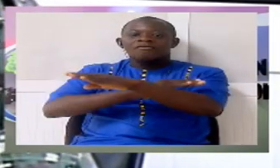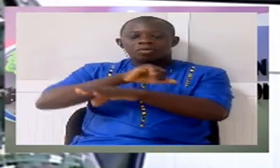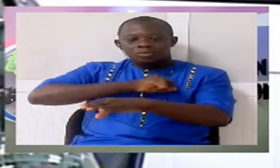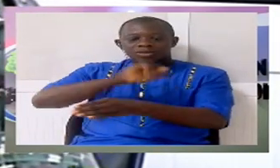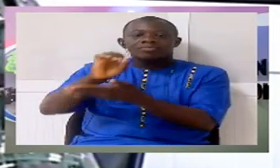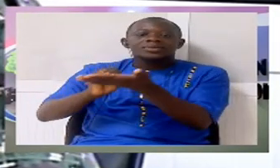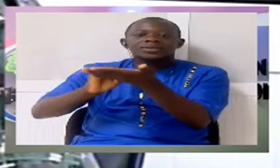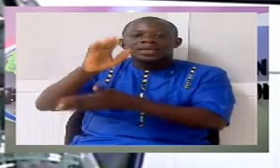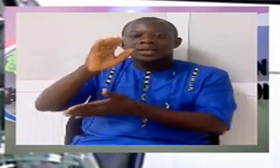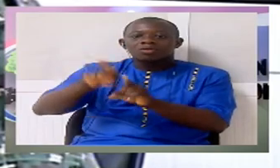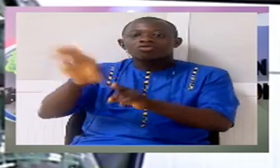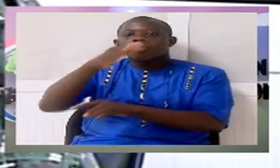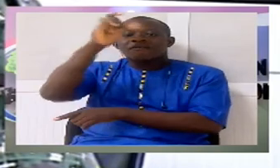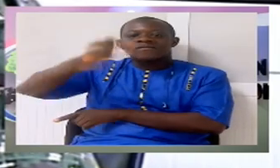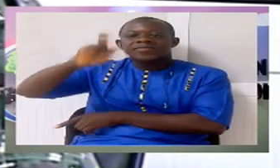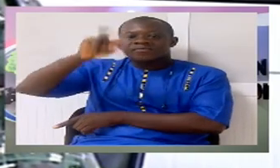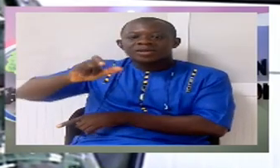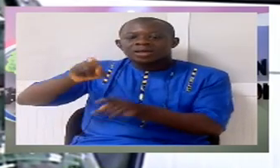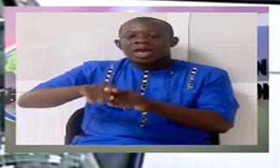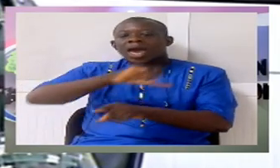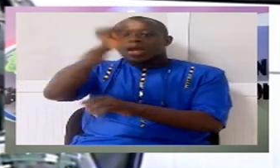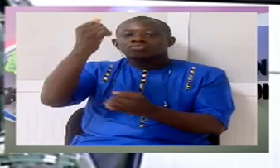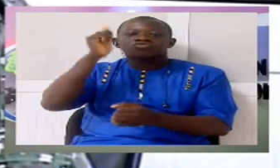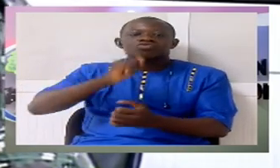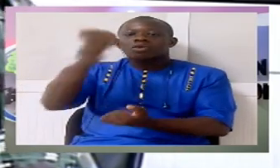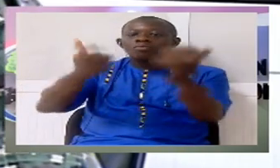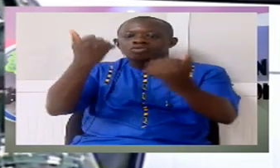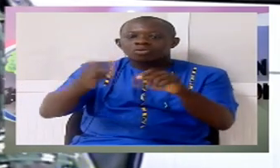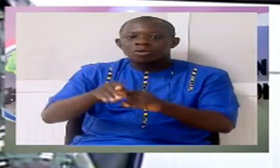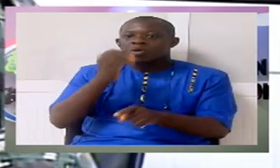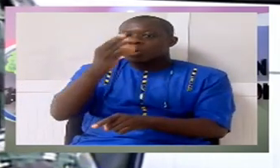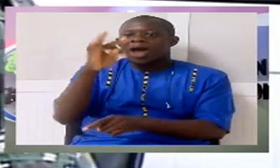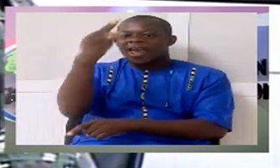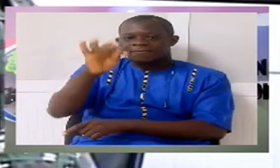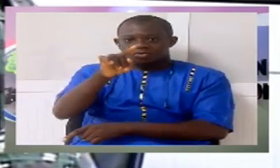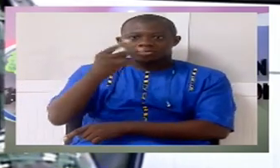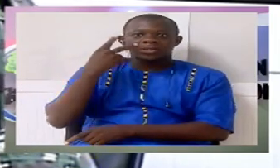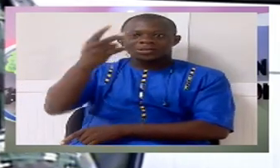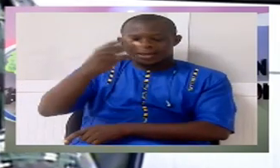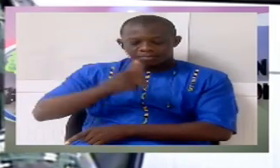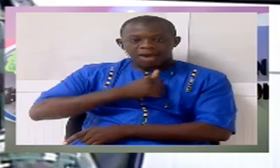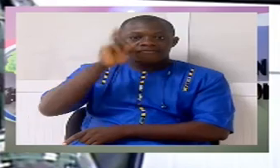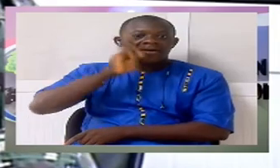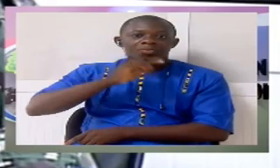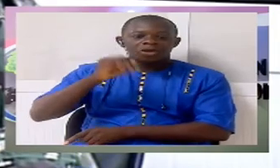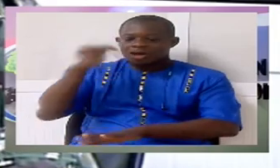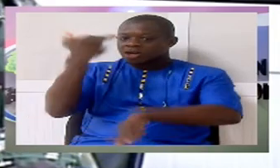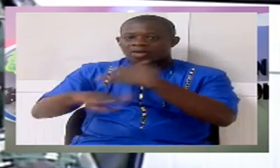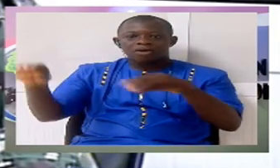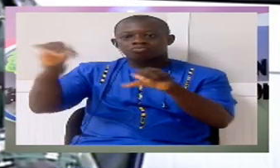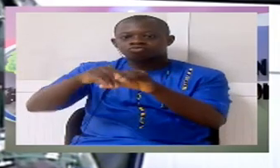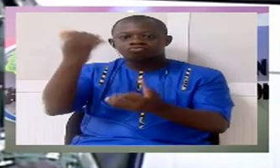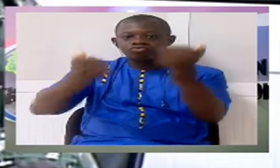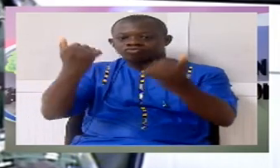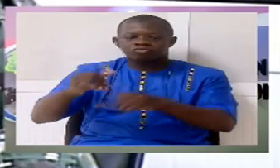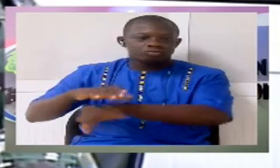ko ak moto luma ñagategal ne so gis ma wajur bu ne yobu. He will send me to their village to Nunku, but he will tell me,